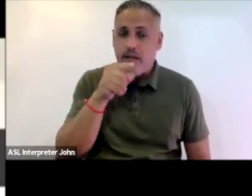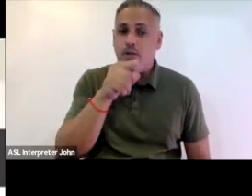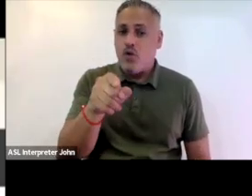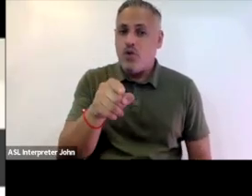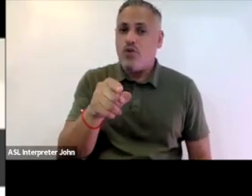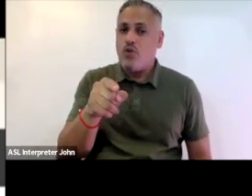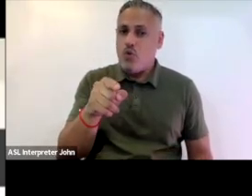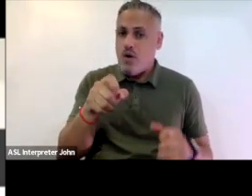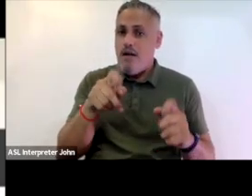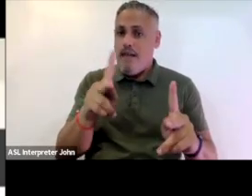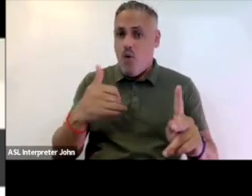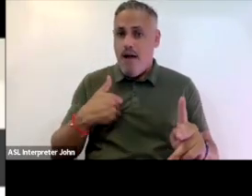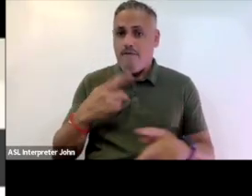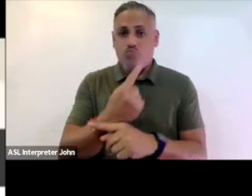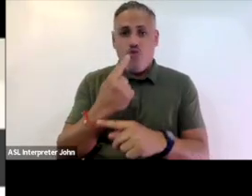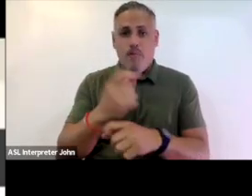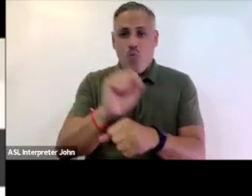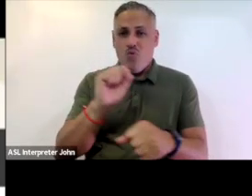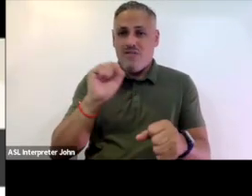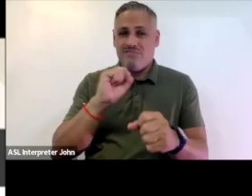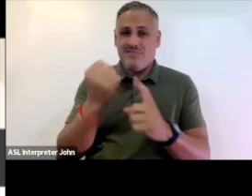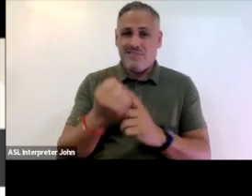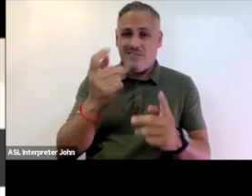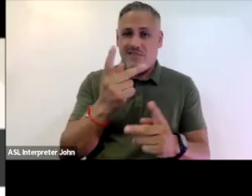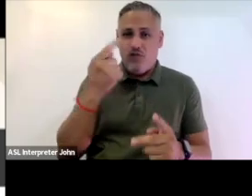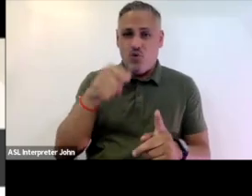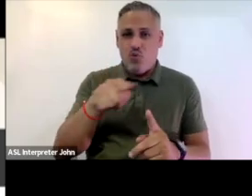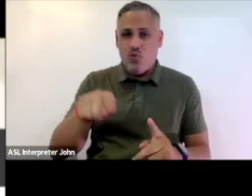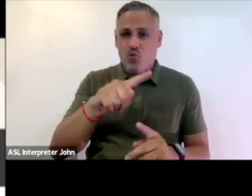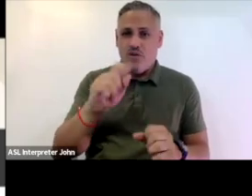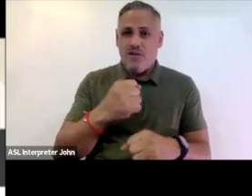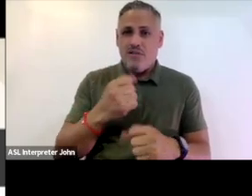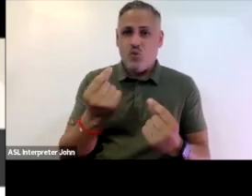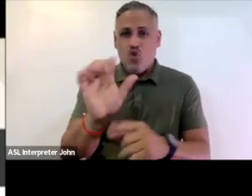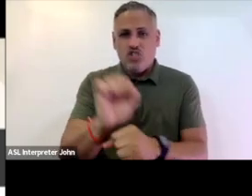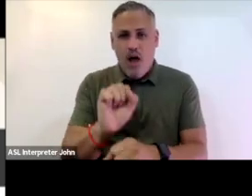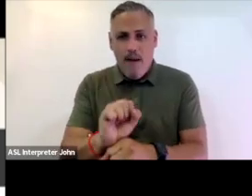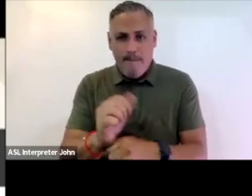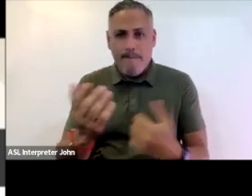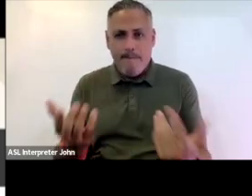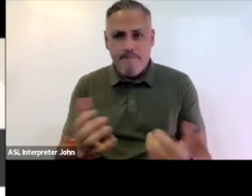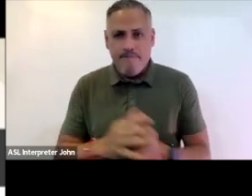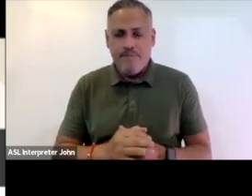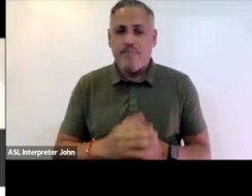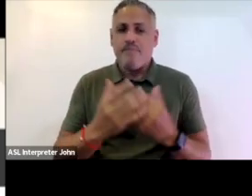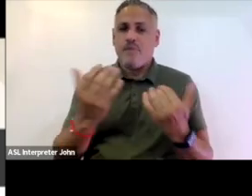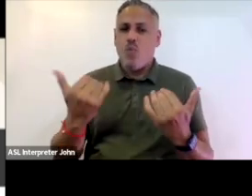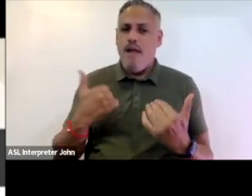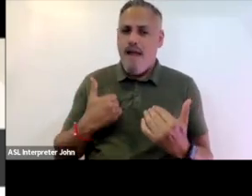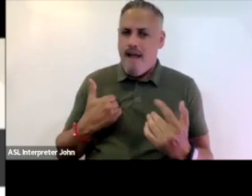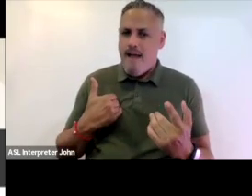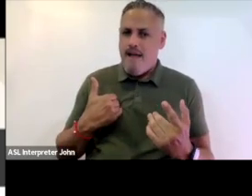are allotted to have the proper working conditions for you to complete your job. So we have